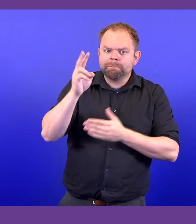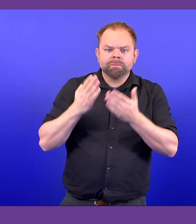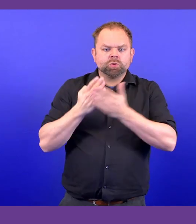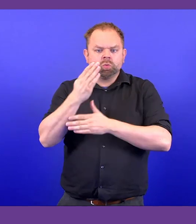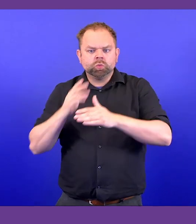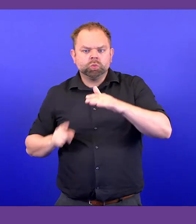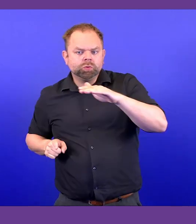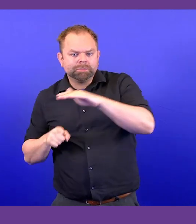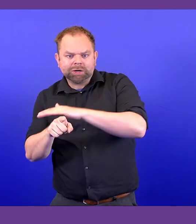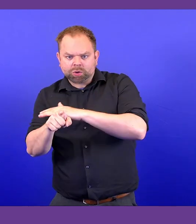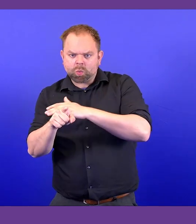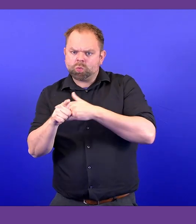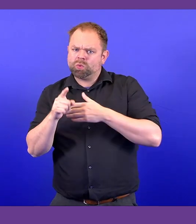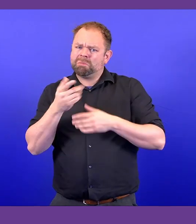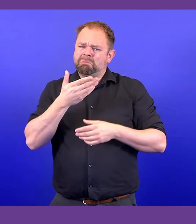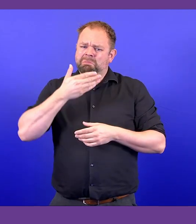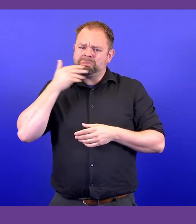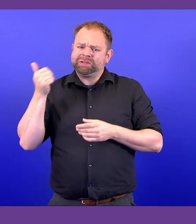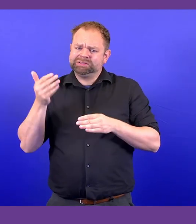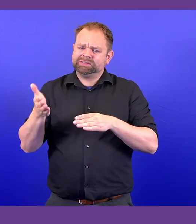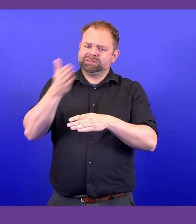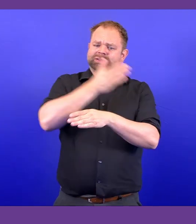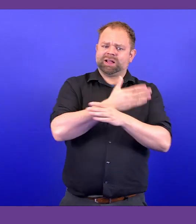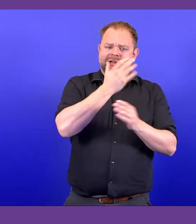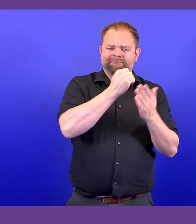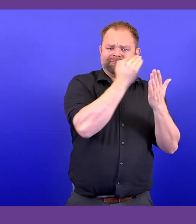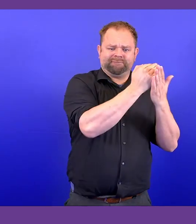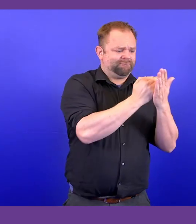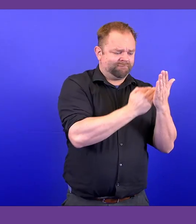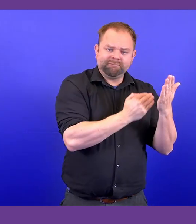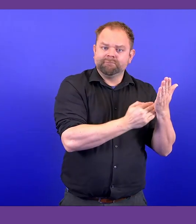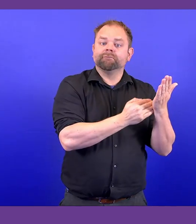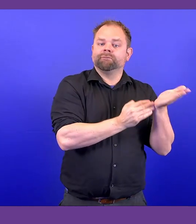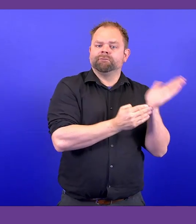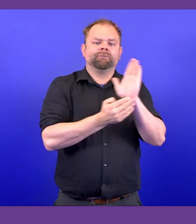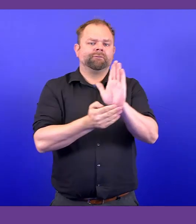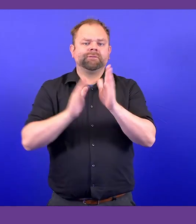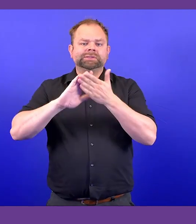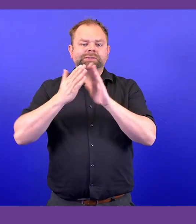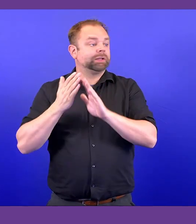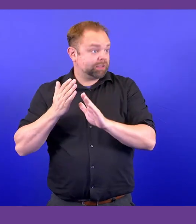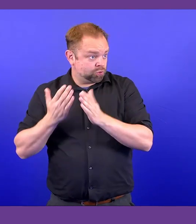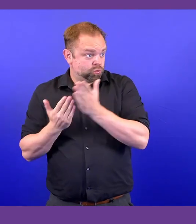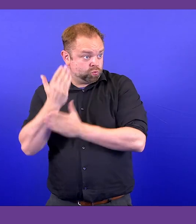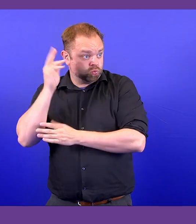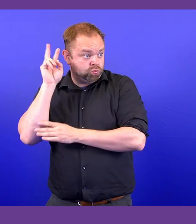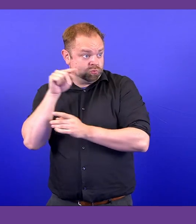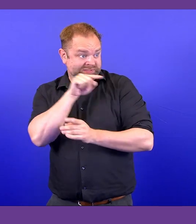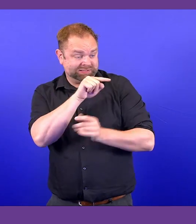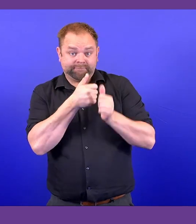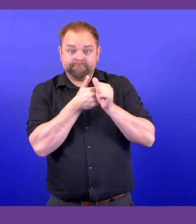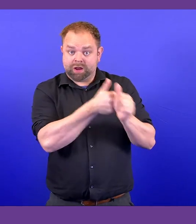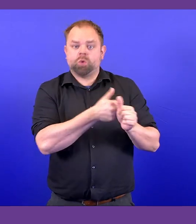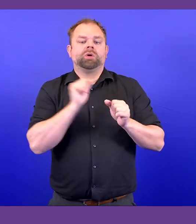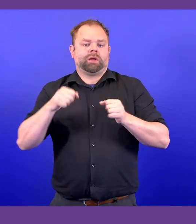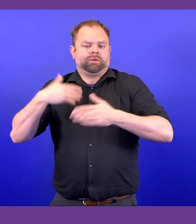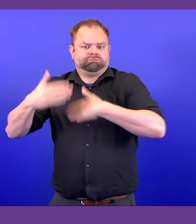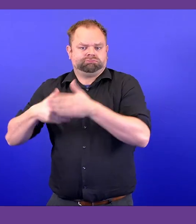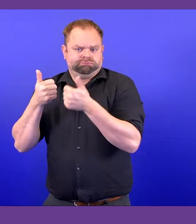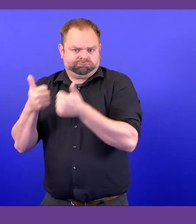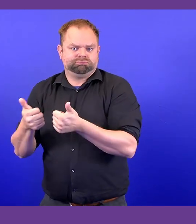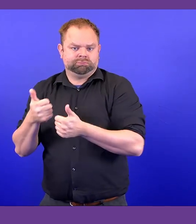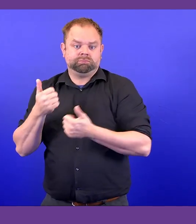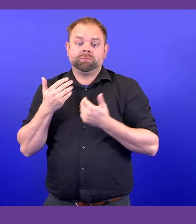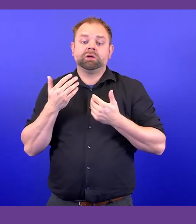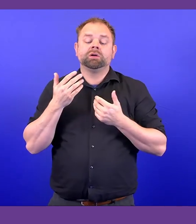that would be really, really helpful. And then the part which I'm not going to talk about, just mentioning, is of course the enforcement of the rules, where we are also